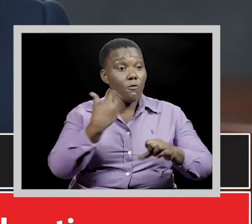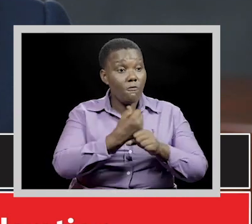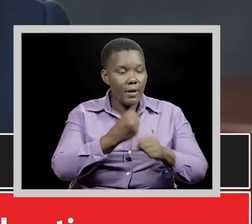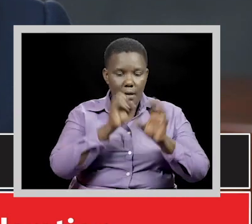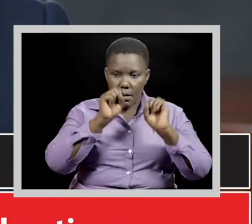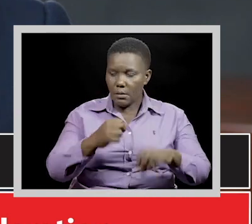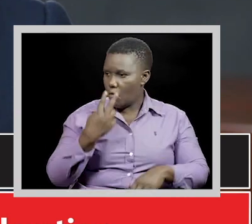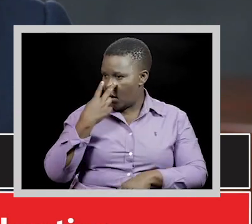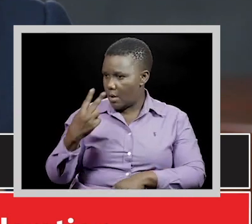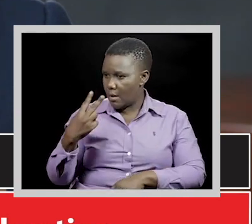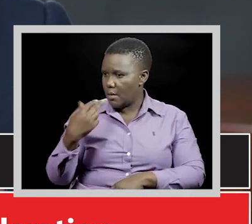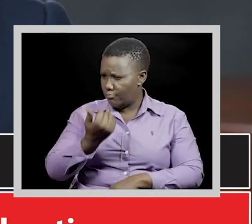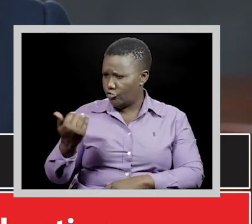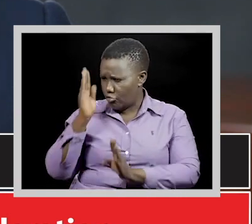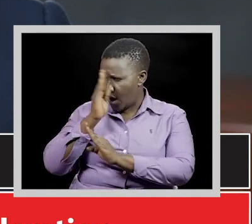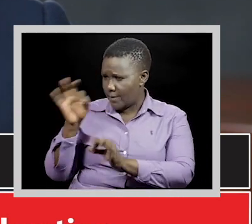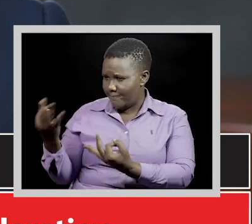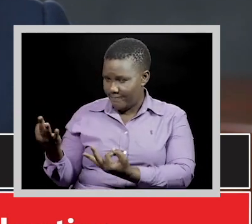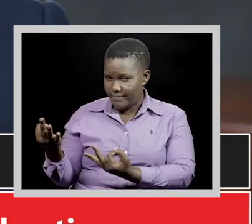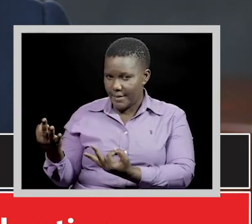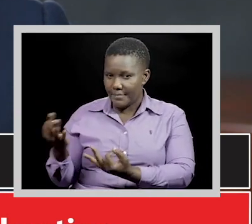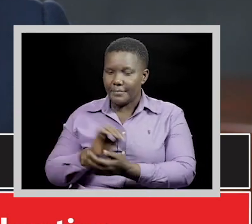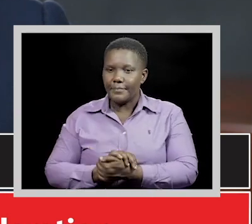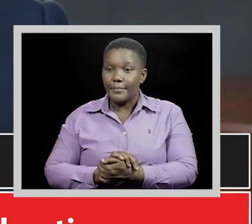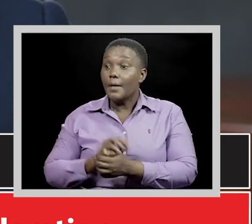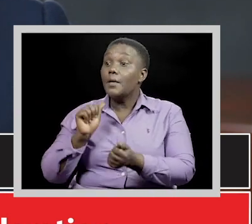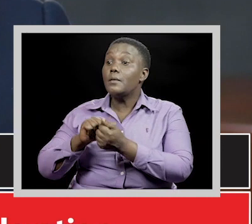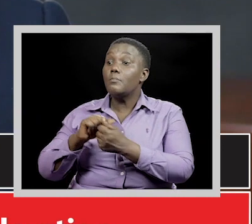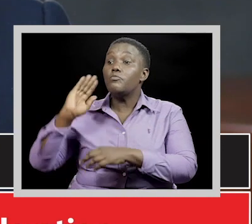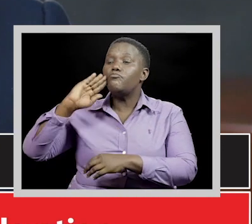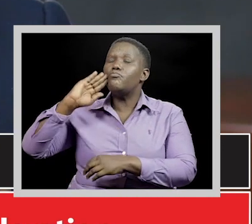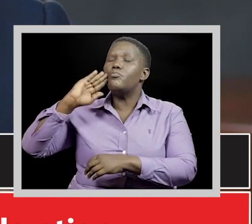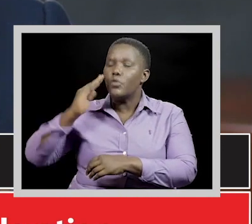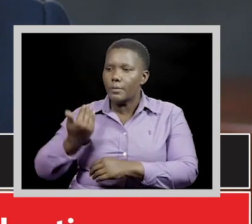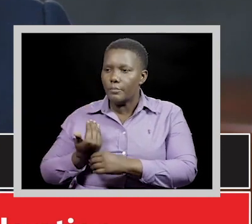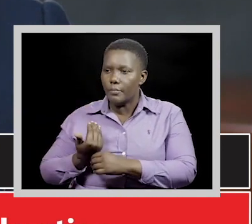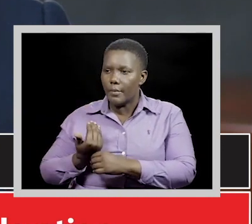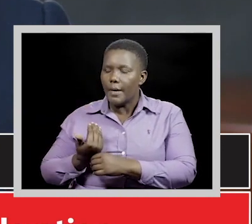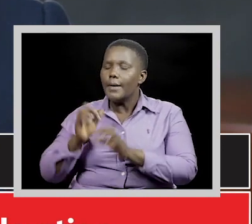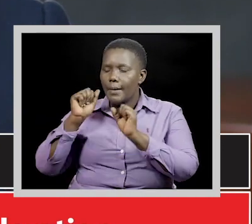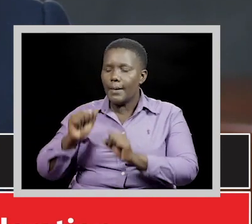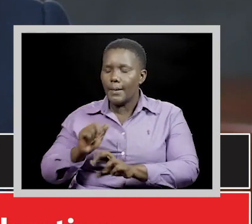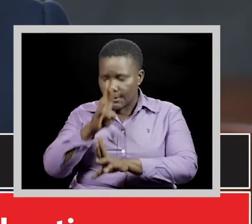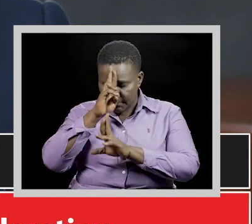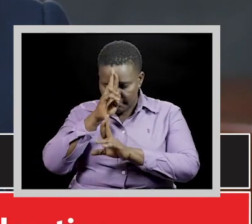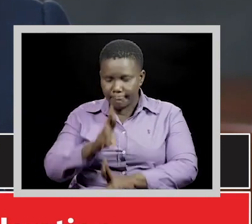it has to aim at securing the best interest of the child. That is the key and very important thing to